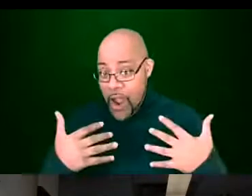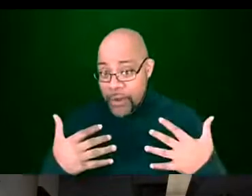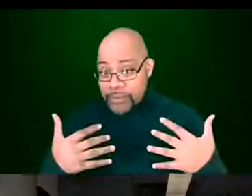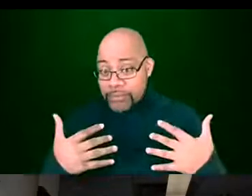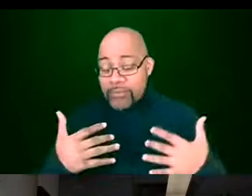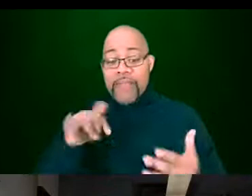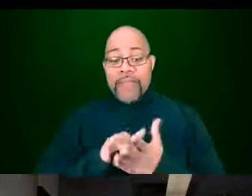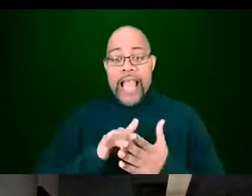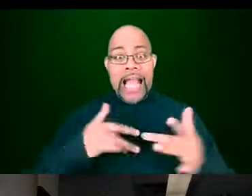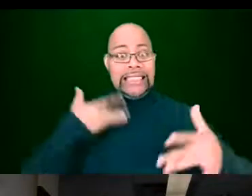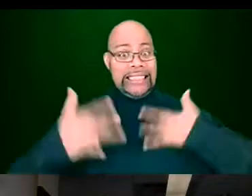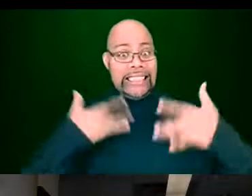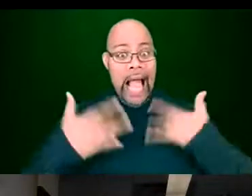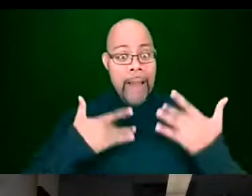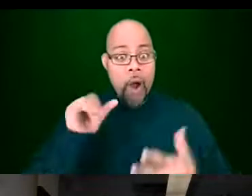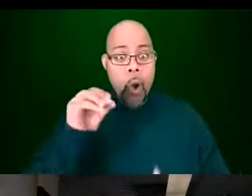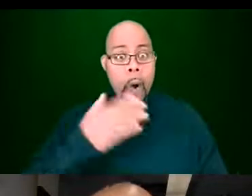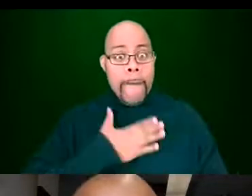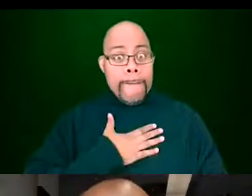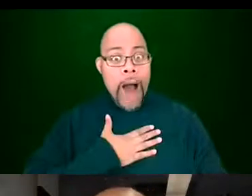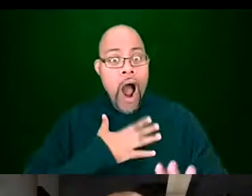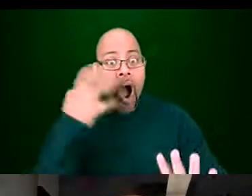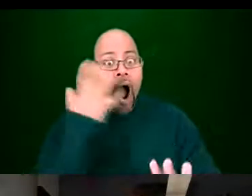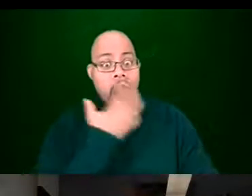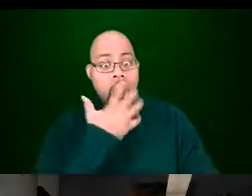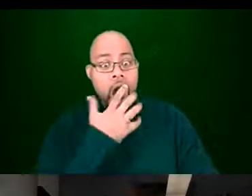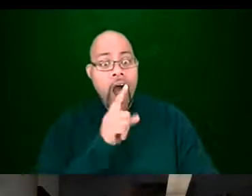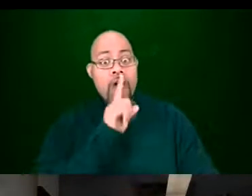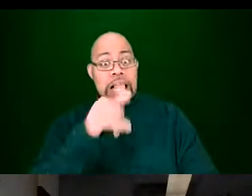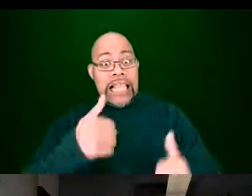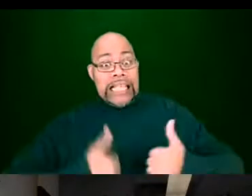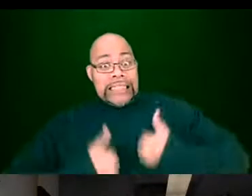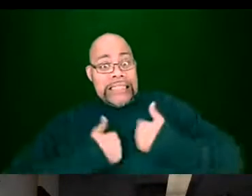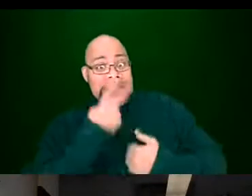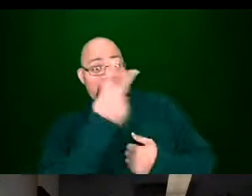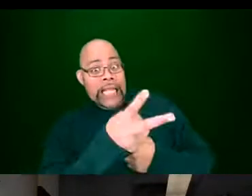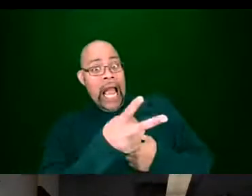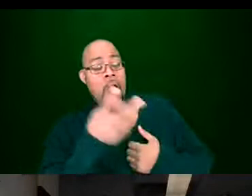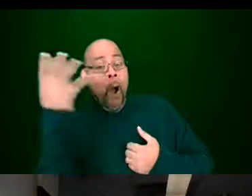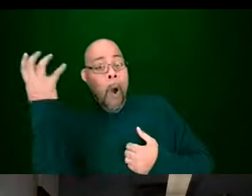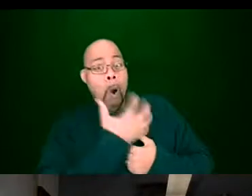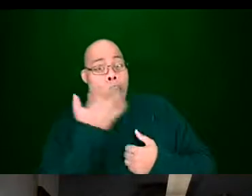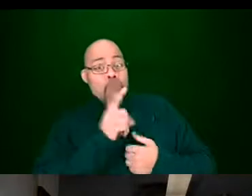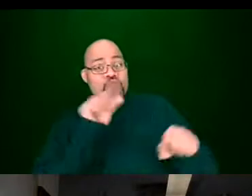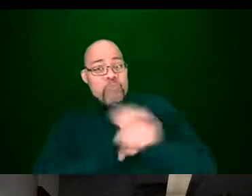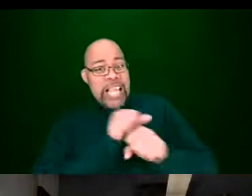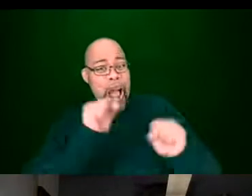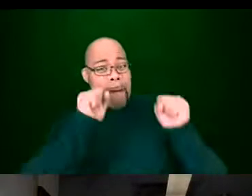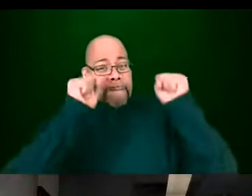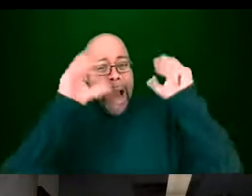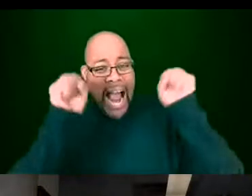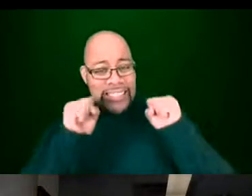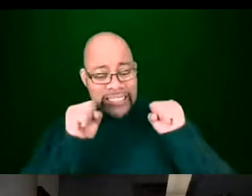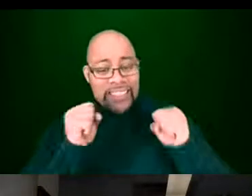it was excitement. Like, oh my goodness, they really do exist and they're amazing.